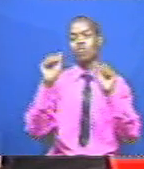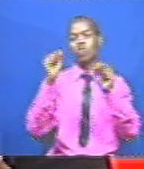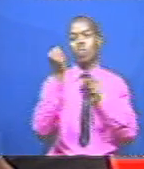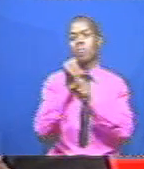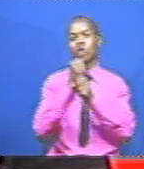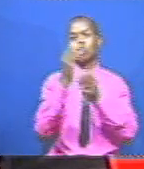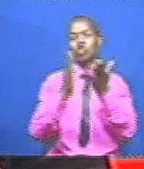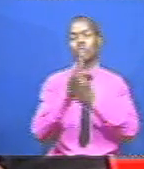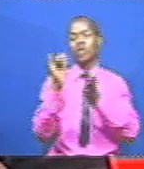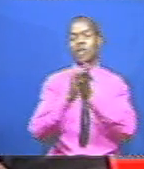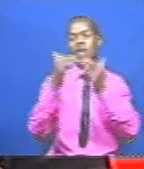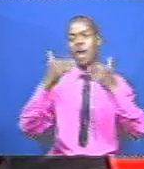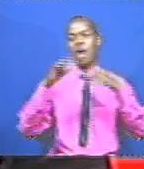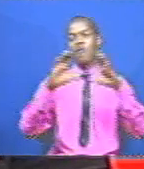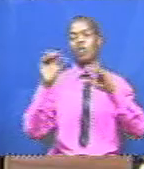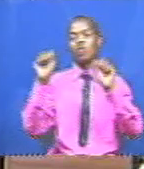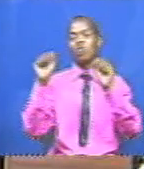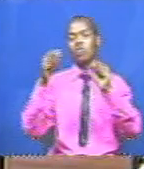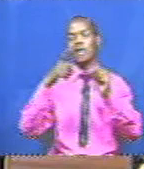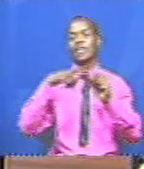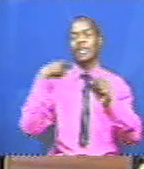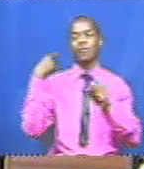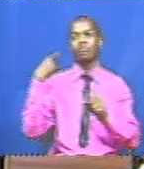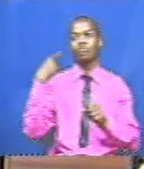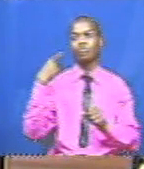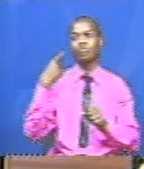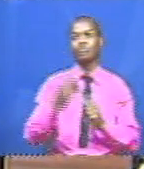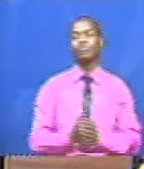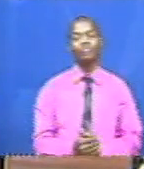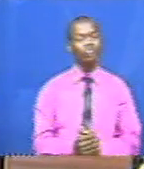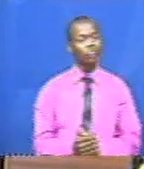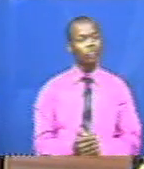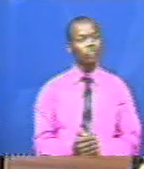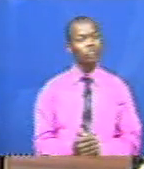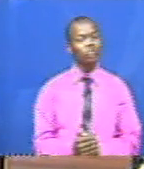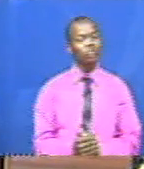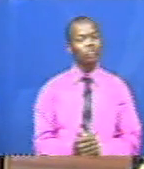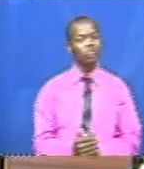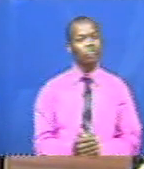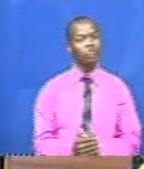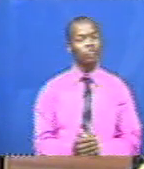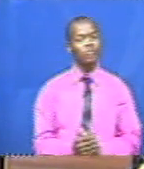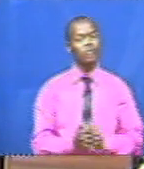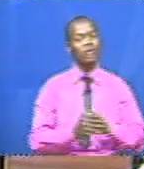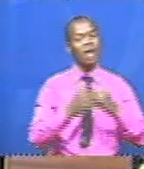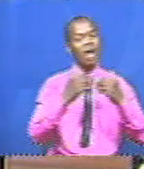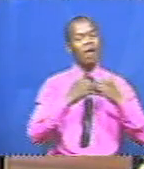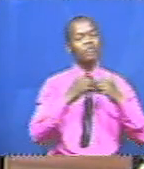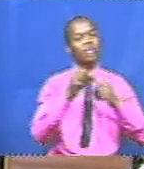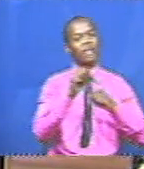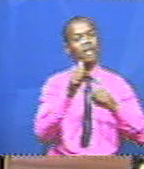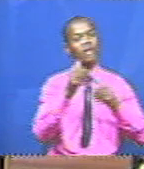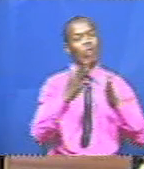have animals which get to be slaughtered there. Perhaps to cut you short, is it in any way affiliated